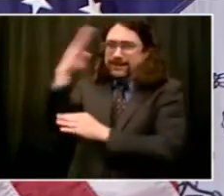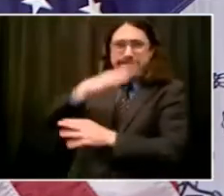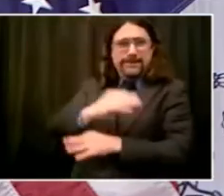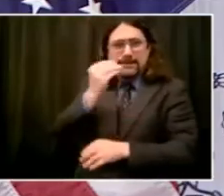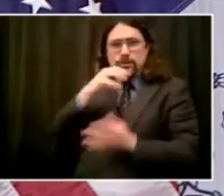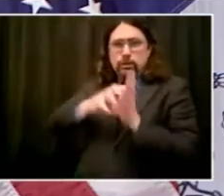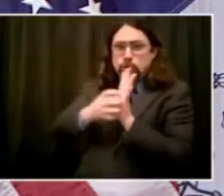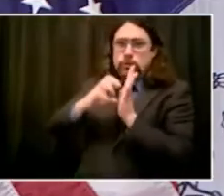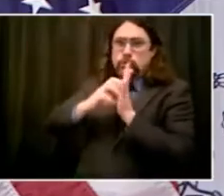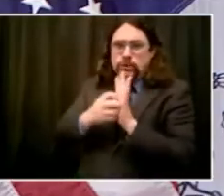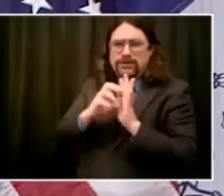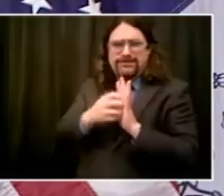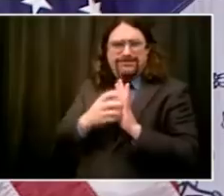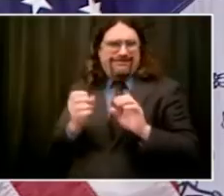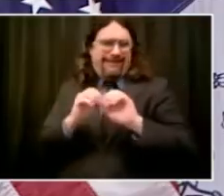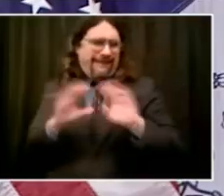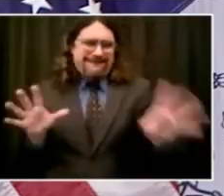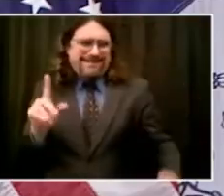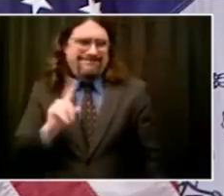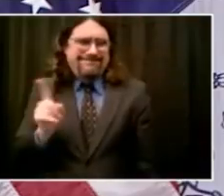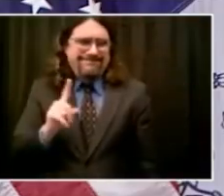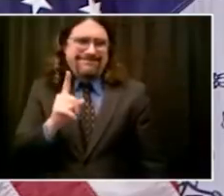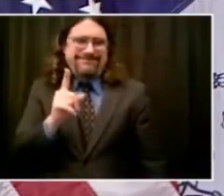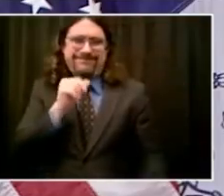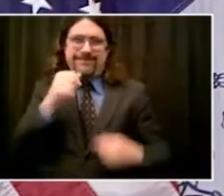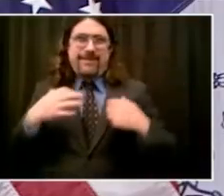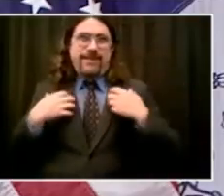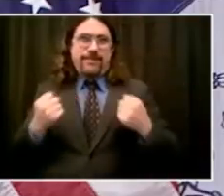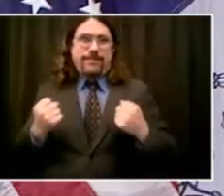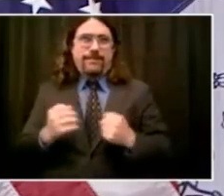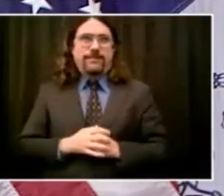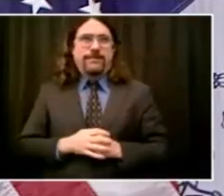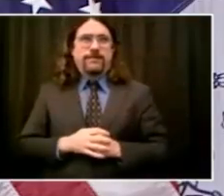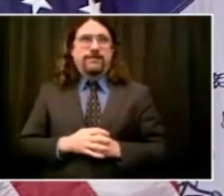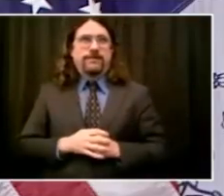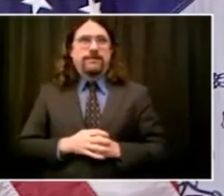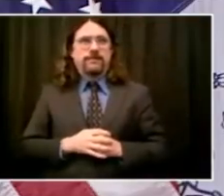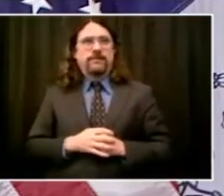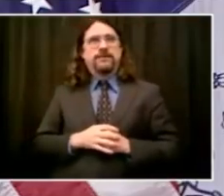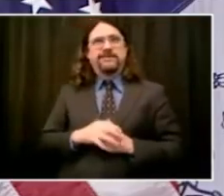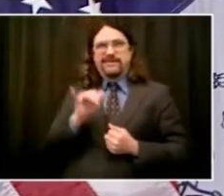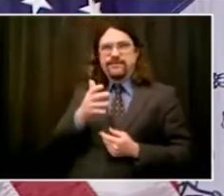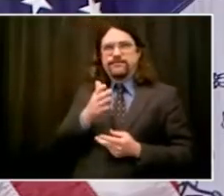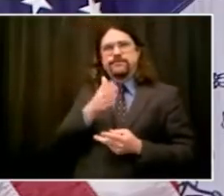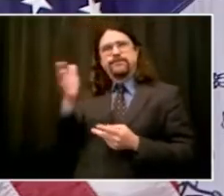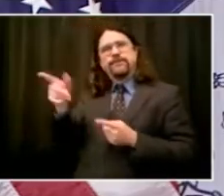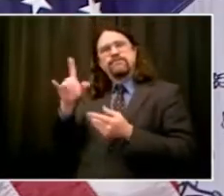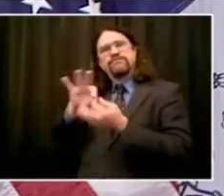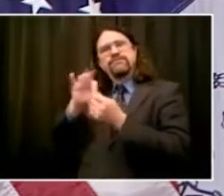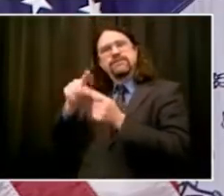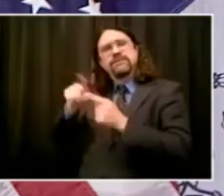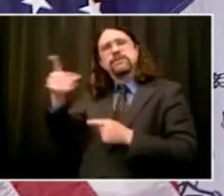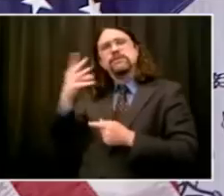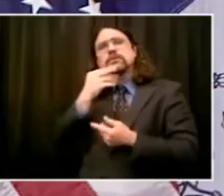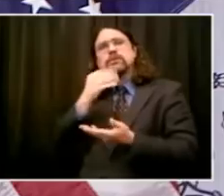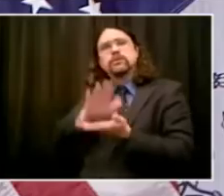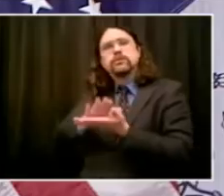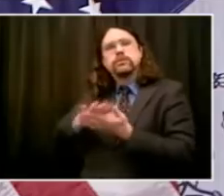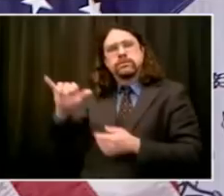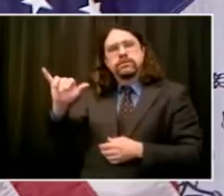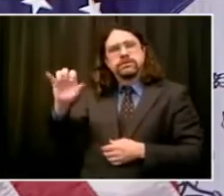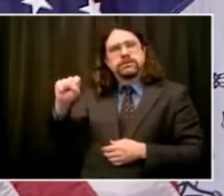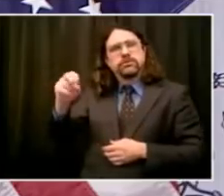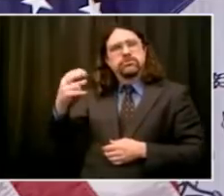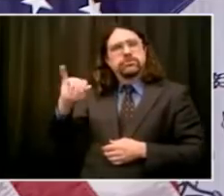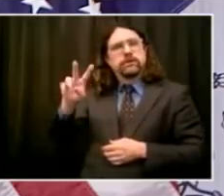the yeshiva, so look, I think the community leaders have been outstanding in making clear